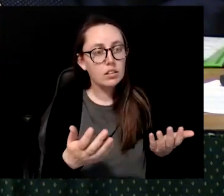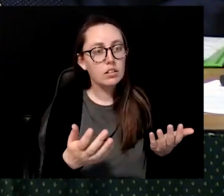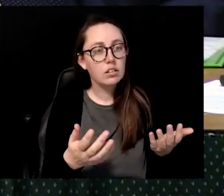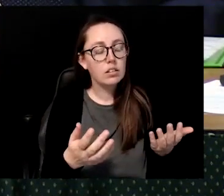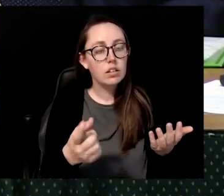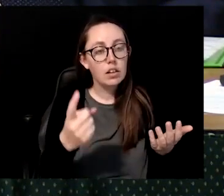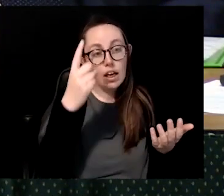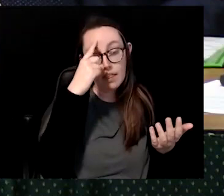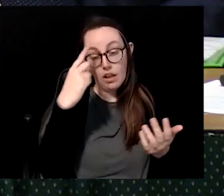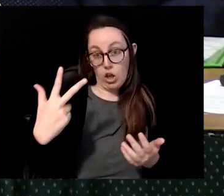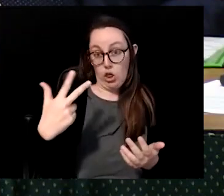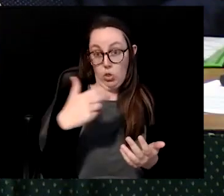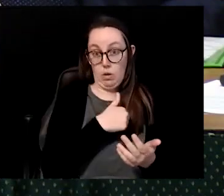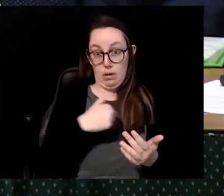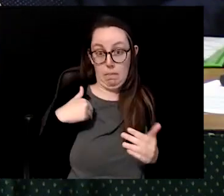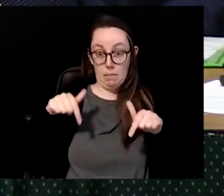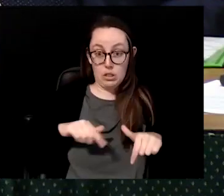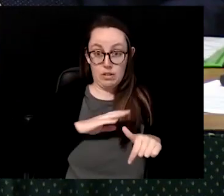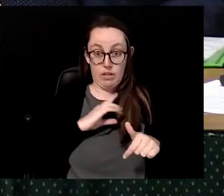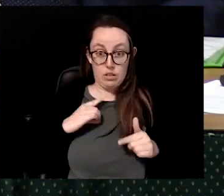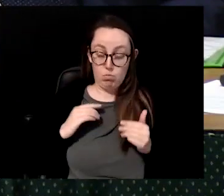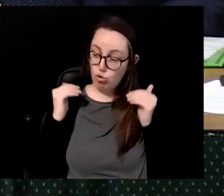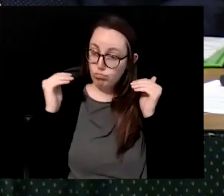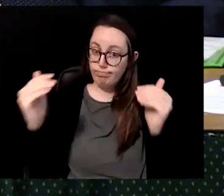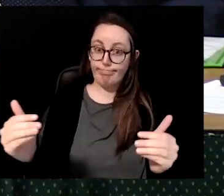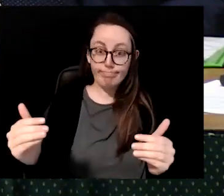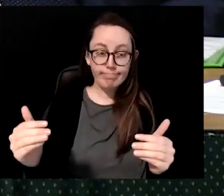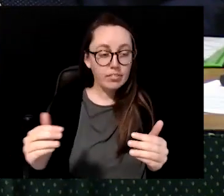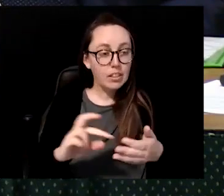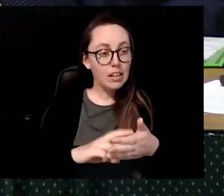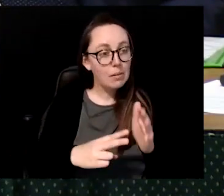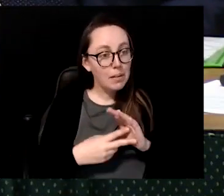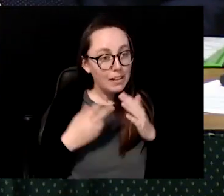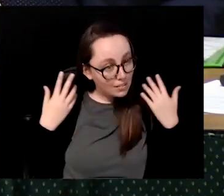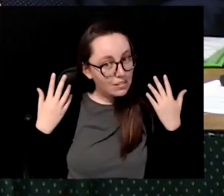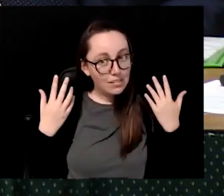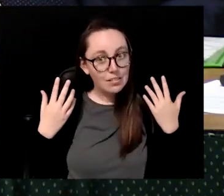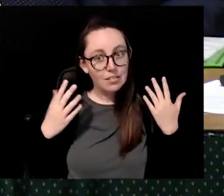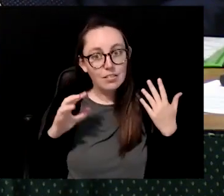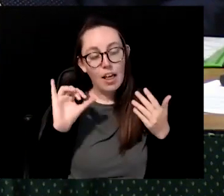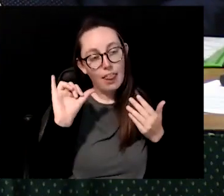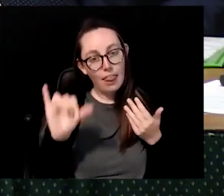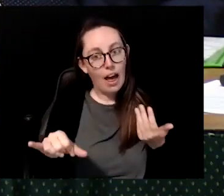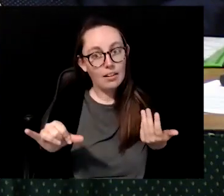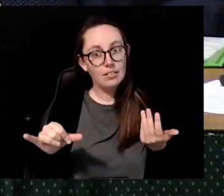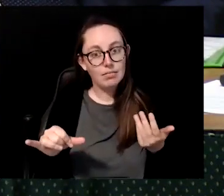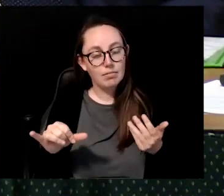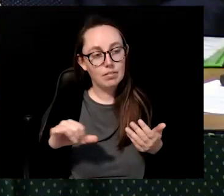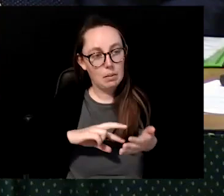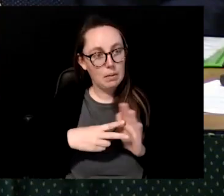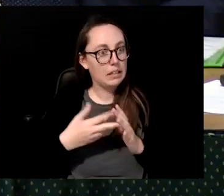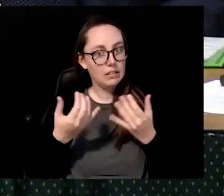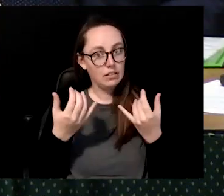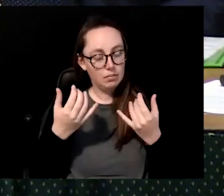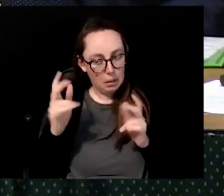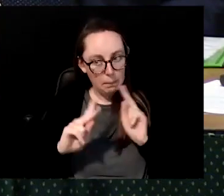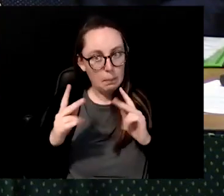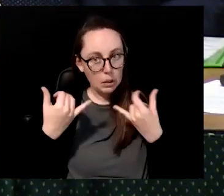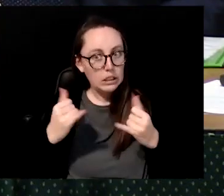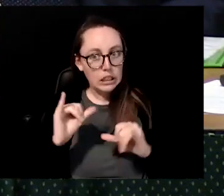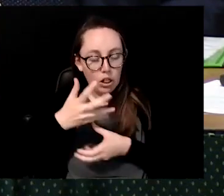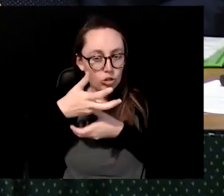members of this board moving it forward and continuing on the board with the new two members to continue this process forward